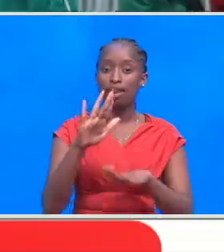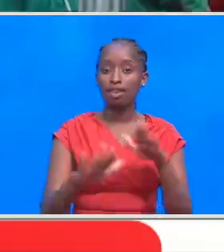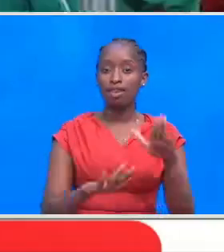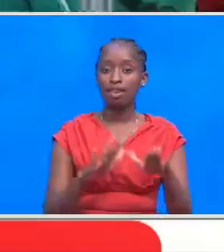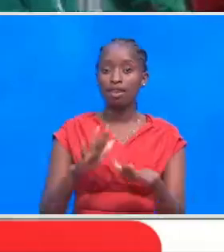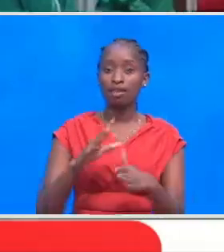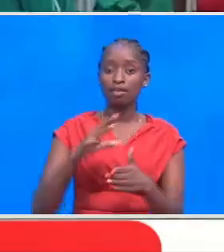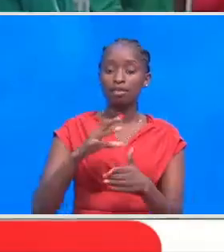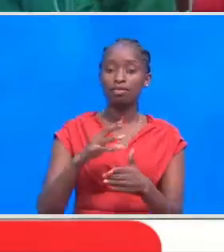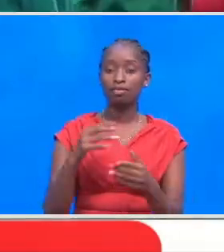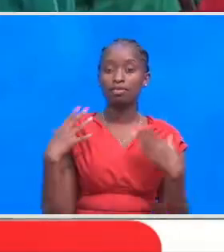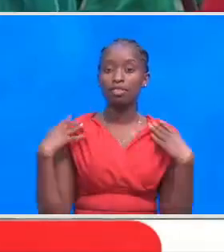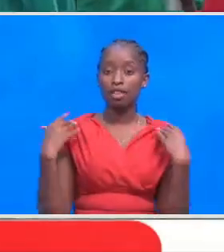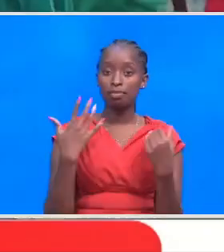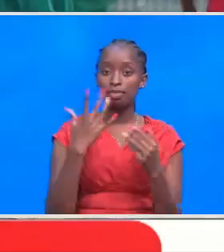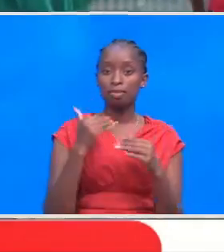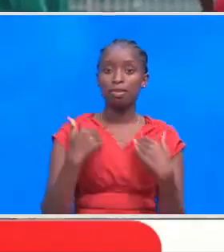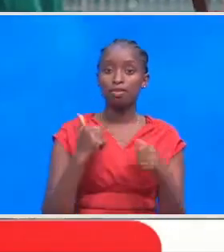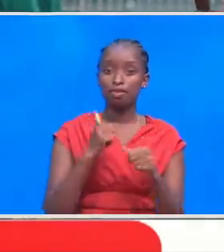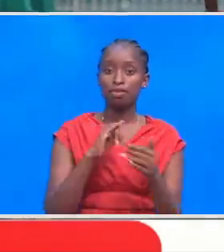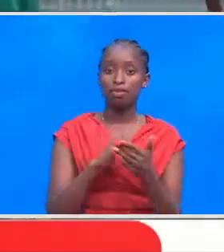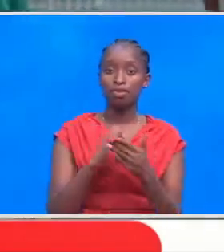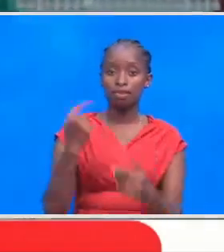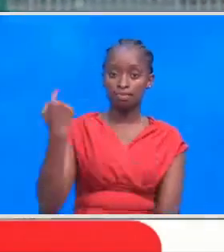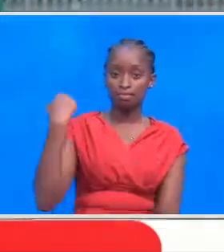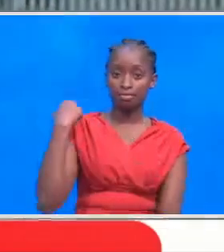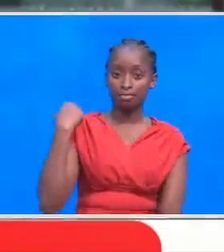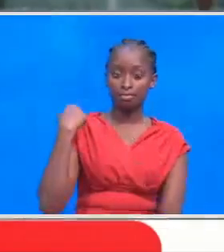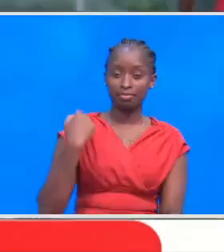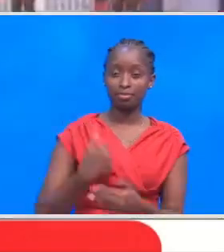Starlets arrived in Cameroon yesterday.